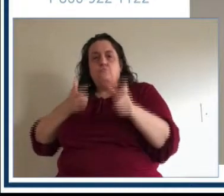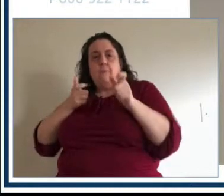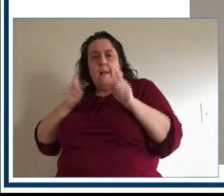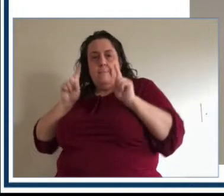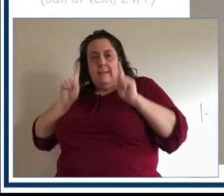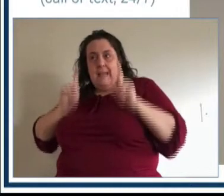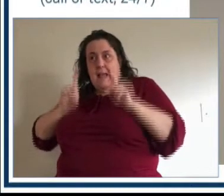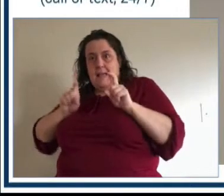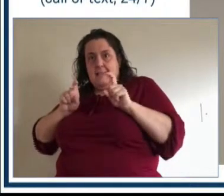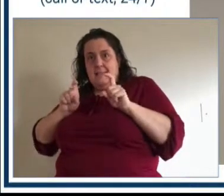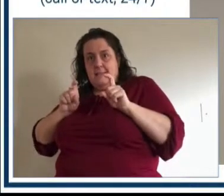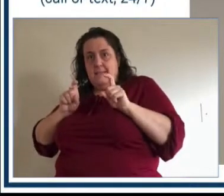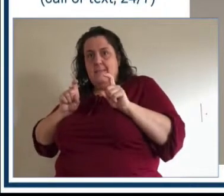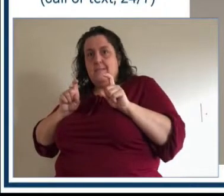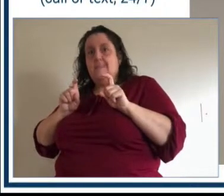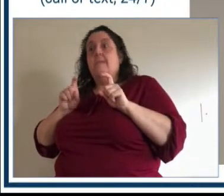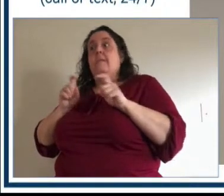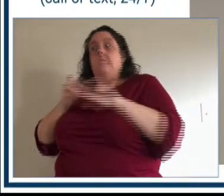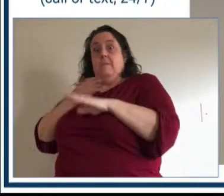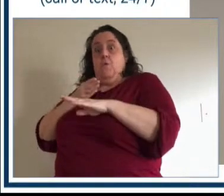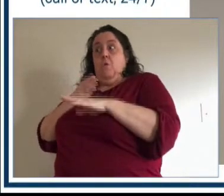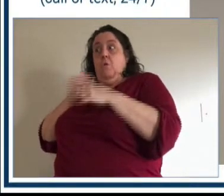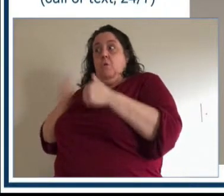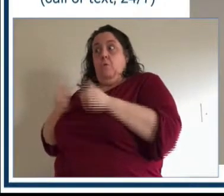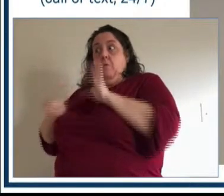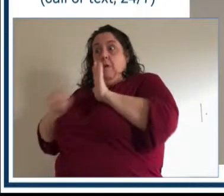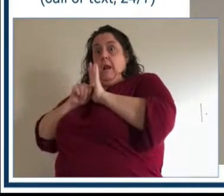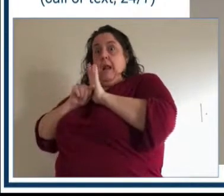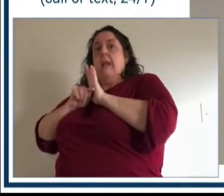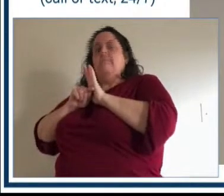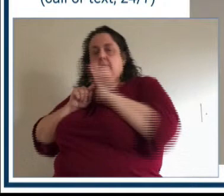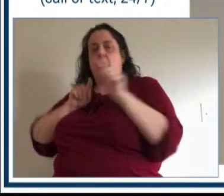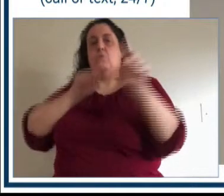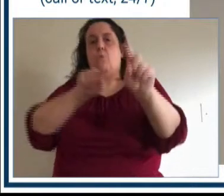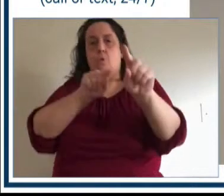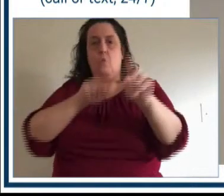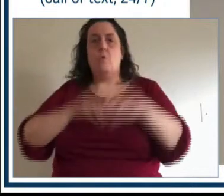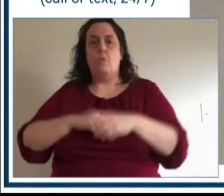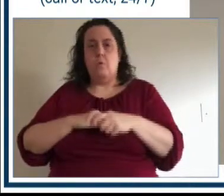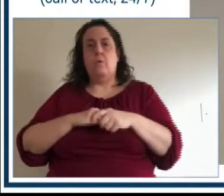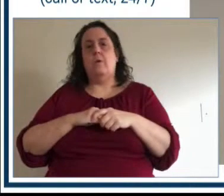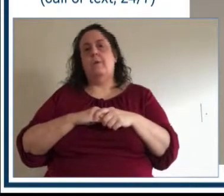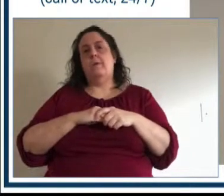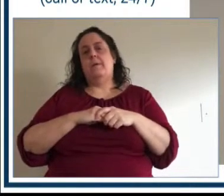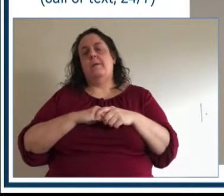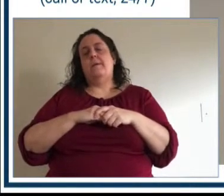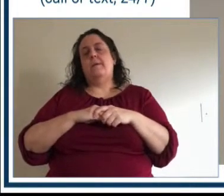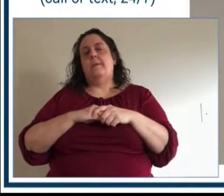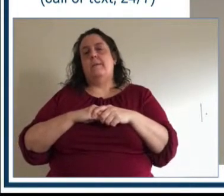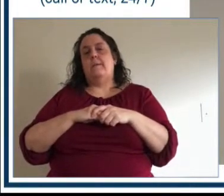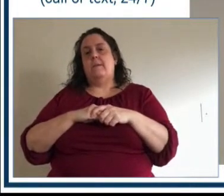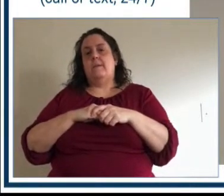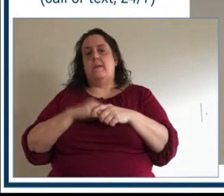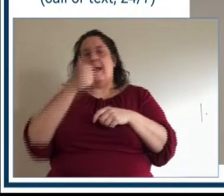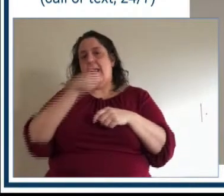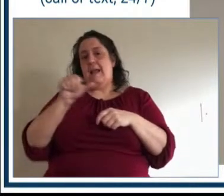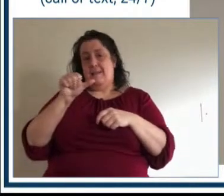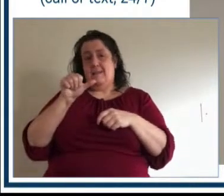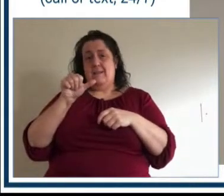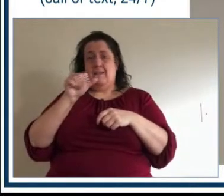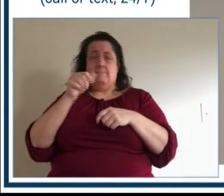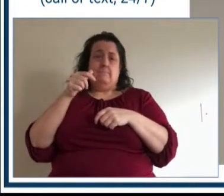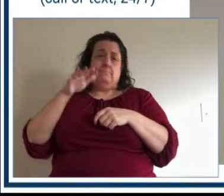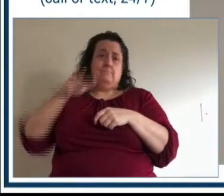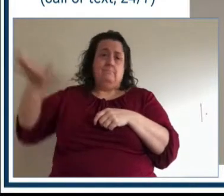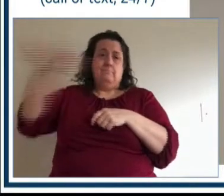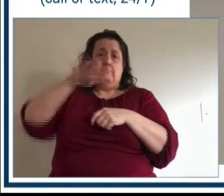available at libraries throughout the province. The supply is not unlimited, so please just take what you need and don't